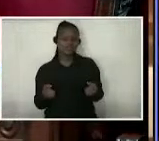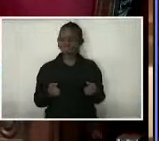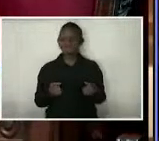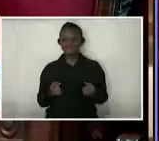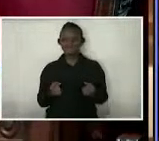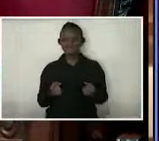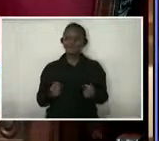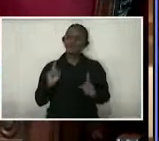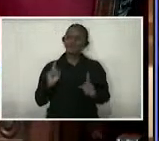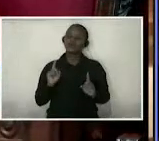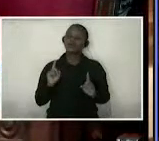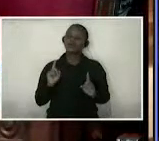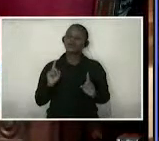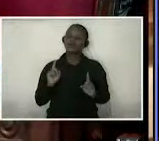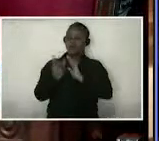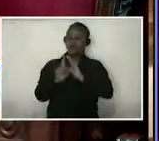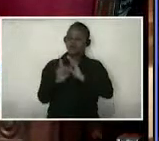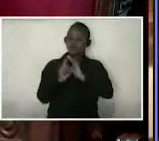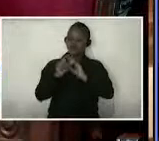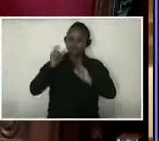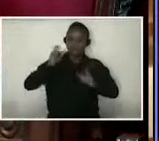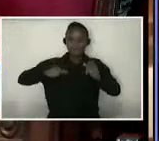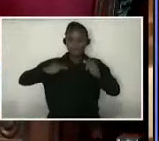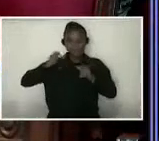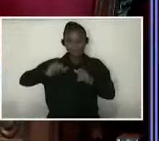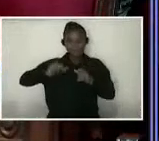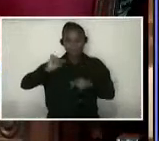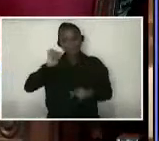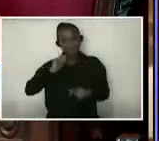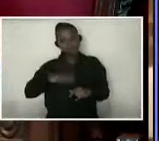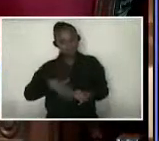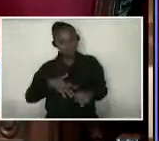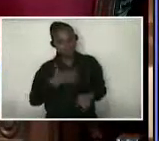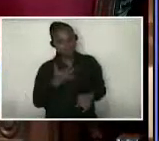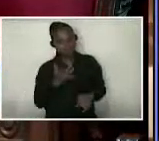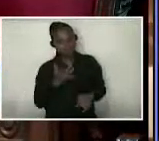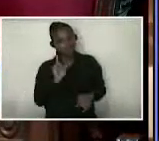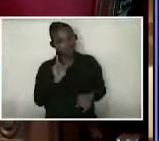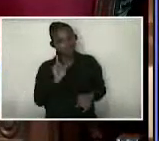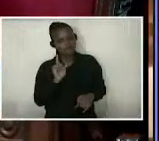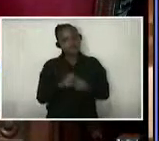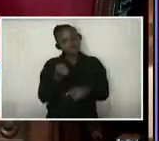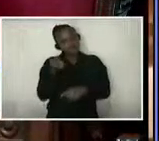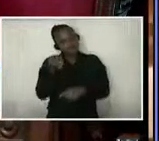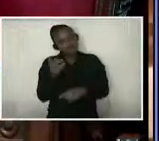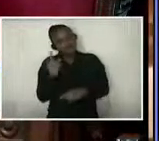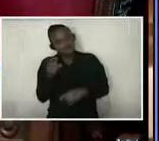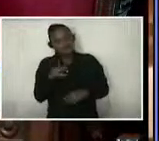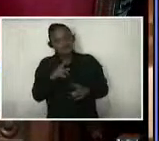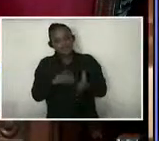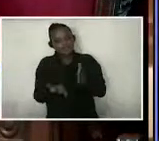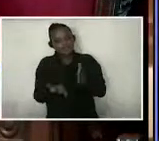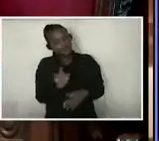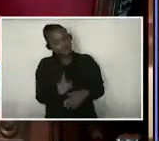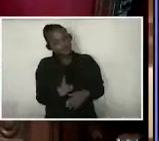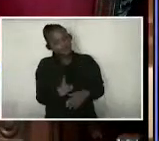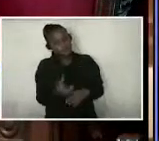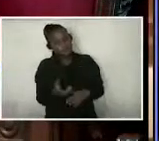and serving them. It's about delivering to them what they voted for and who they voted for. As